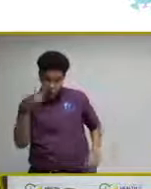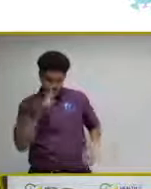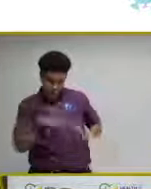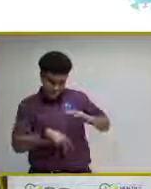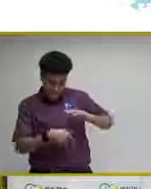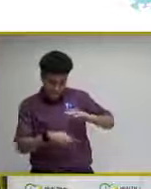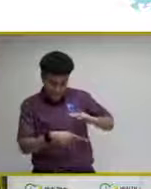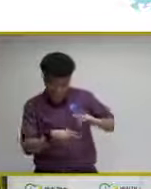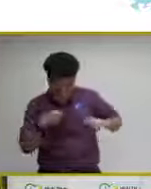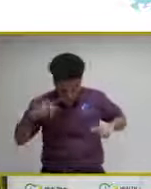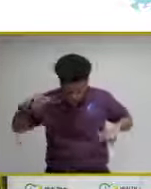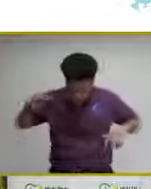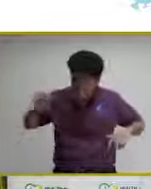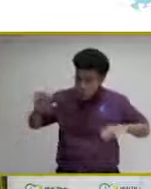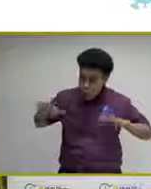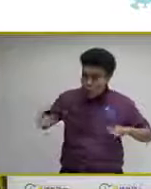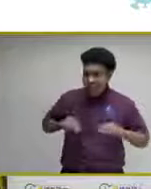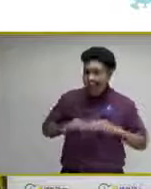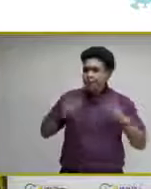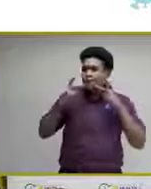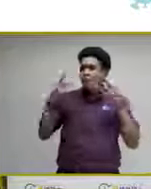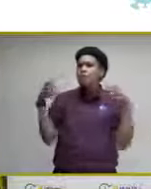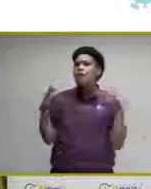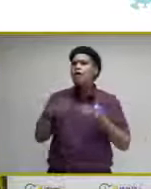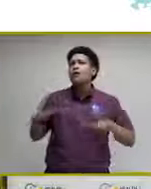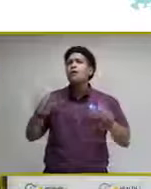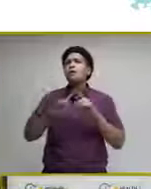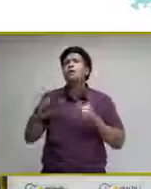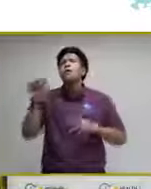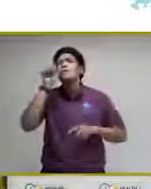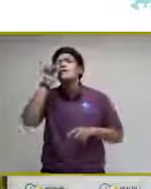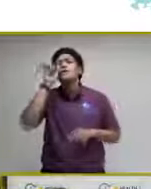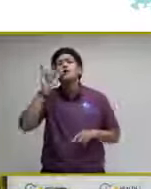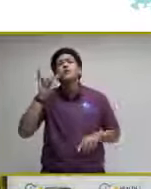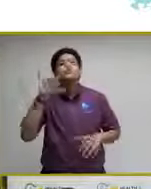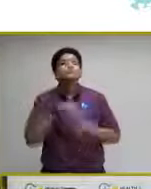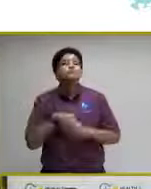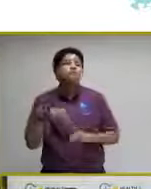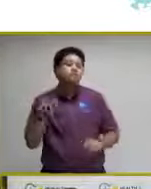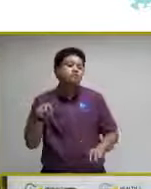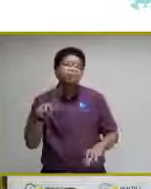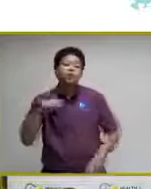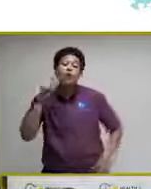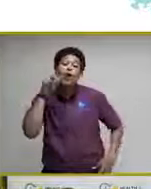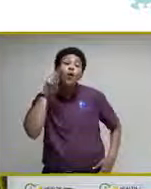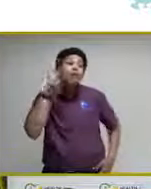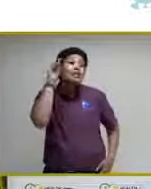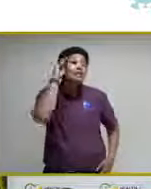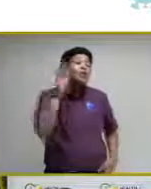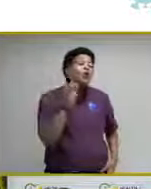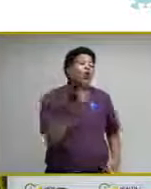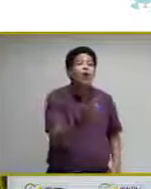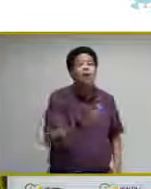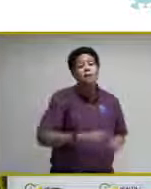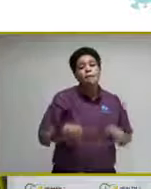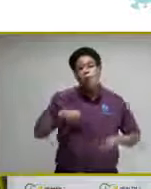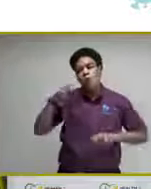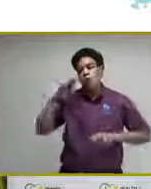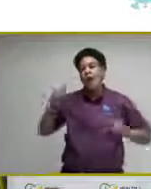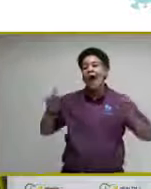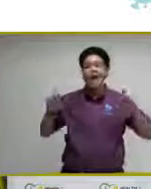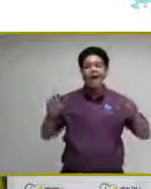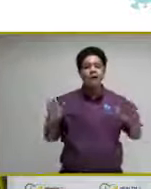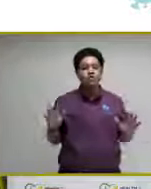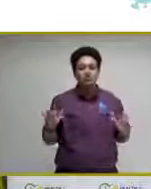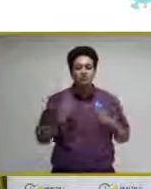primary and secondary schools in the public setting, but in the private setting as well. And we're not looking at teachers only, but we're looking at